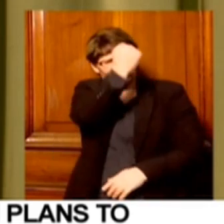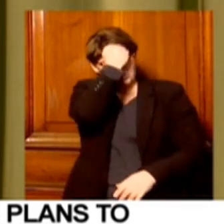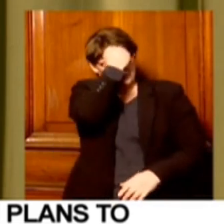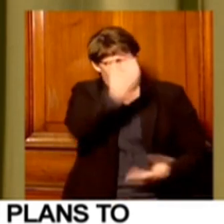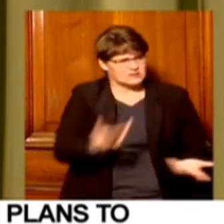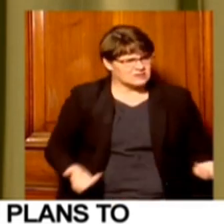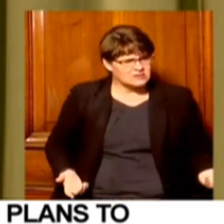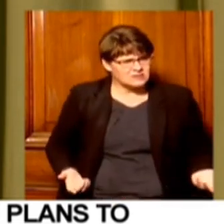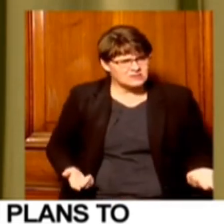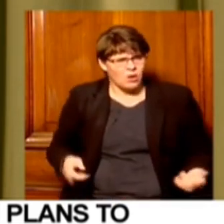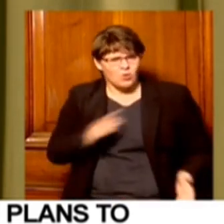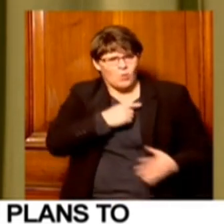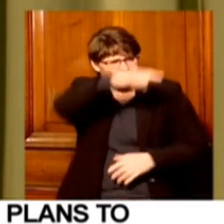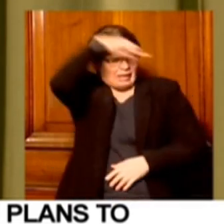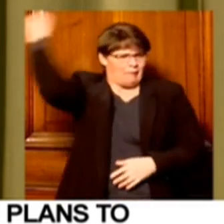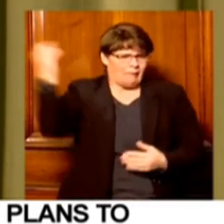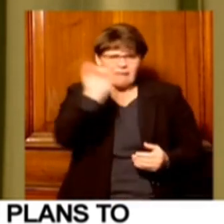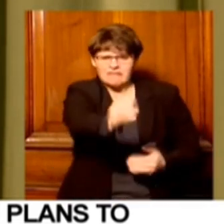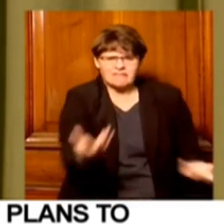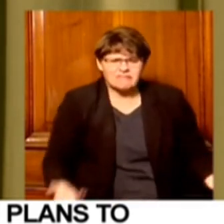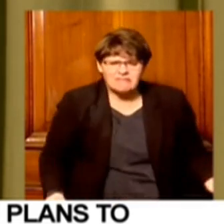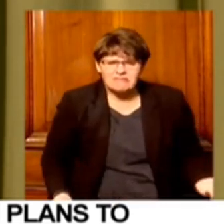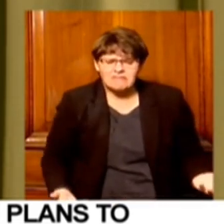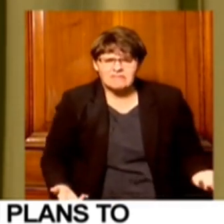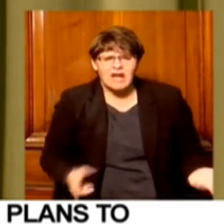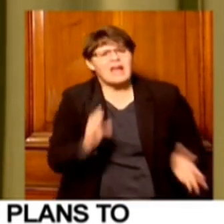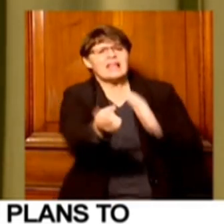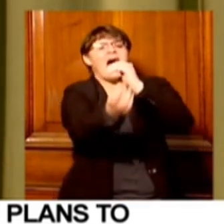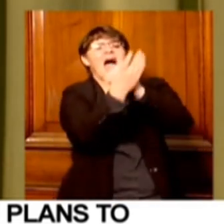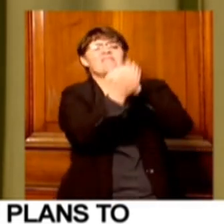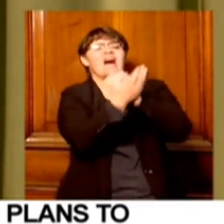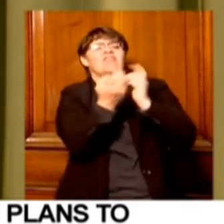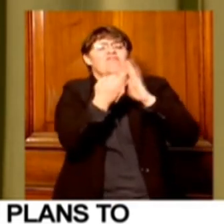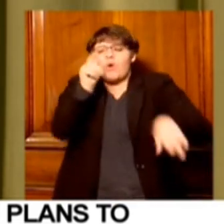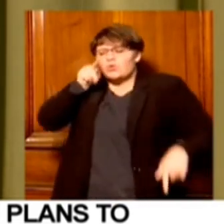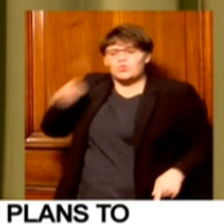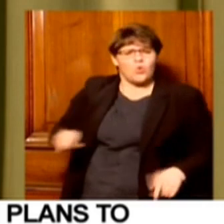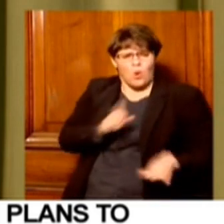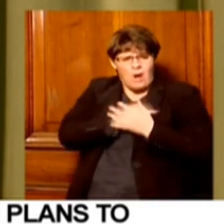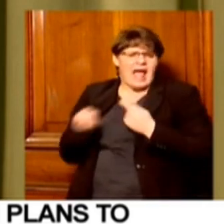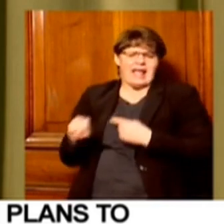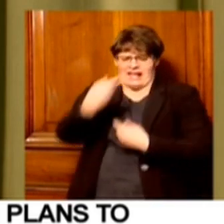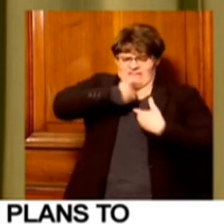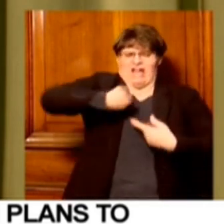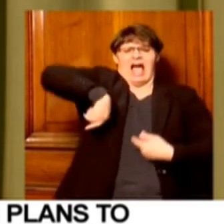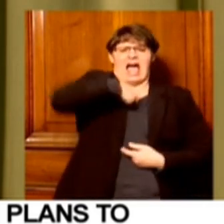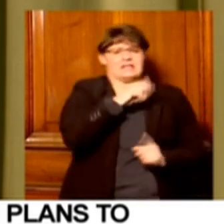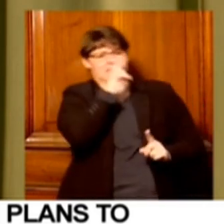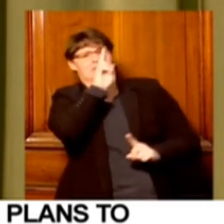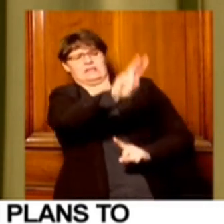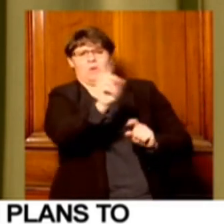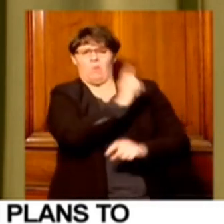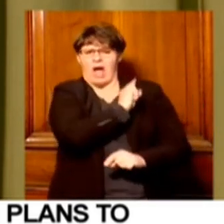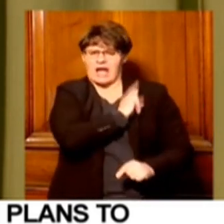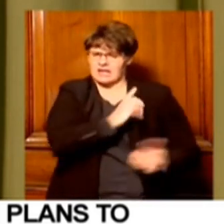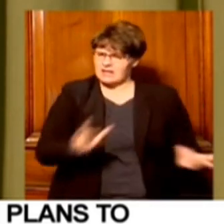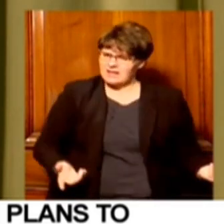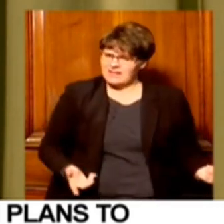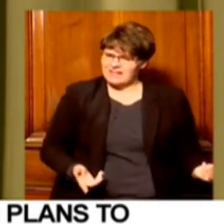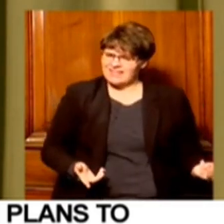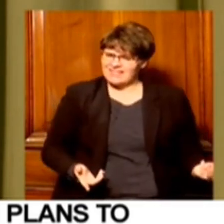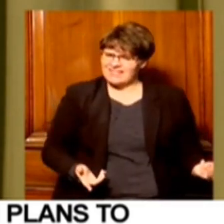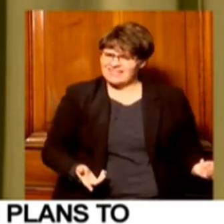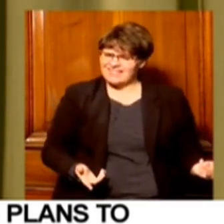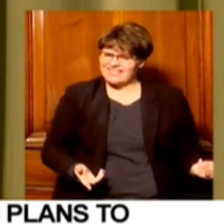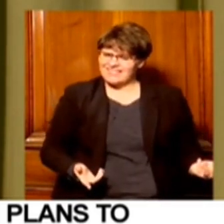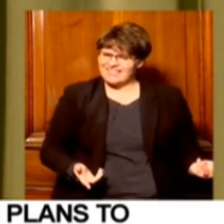Are you dumb? These advisories are meant for you. Why are you bringing them to our